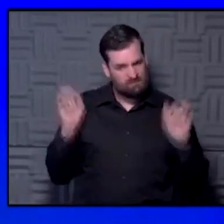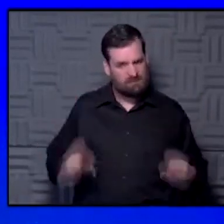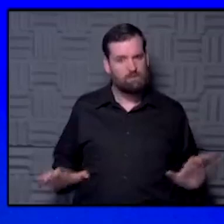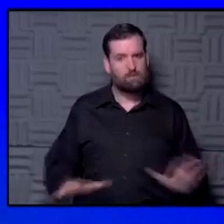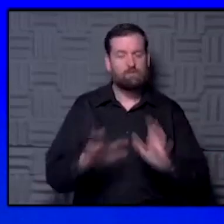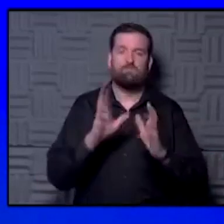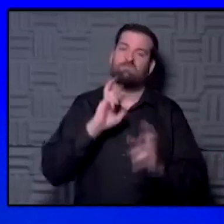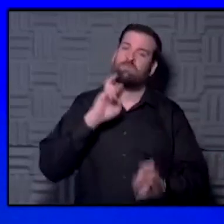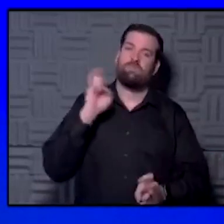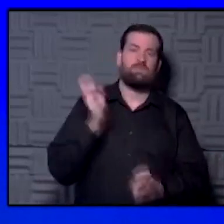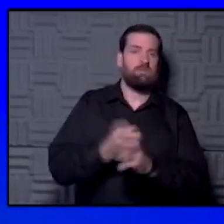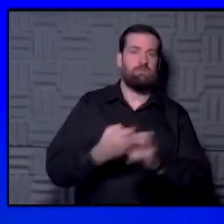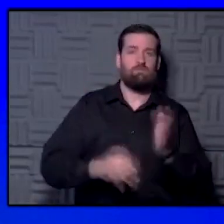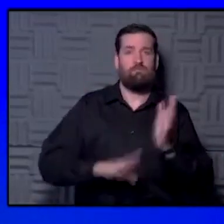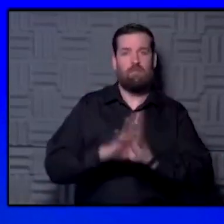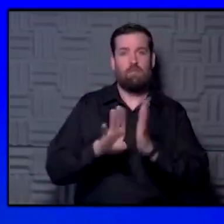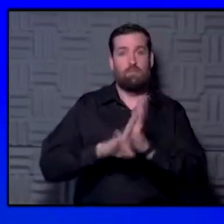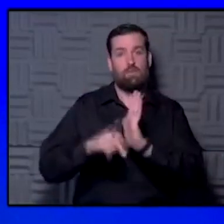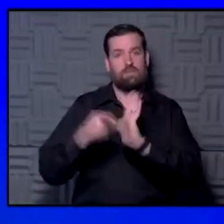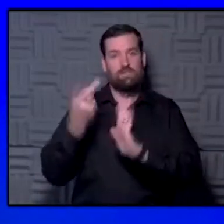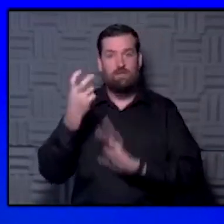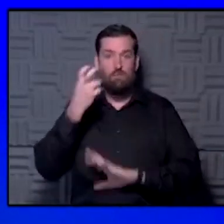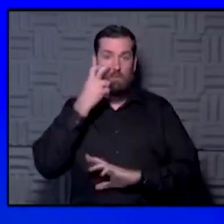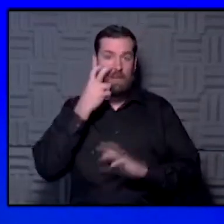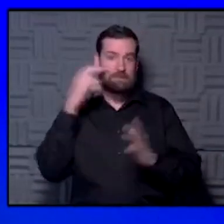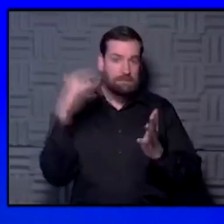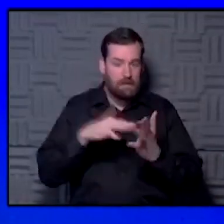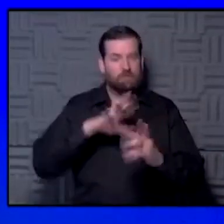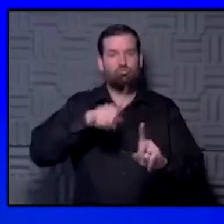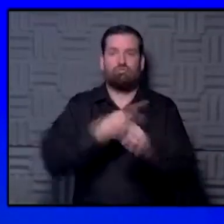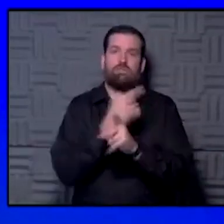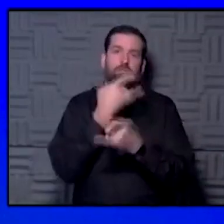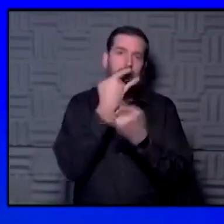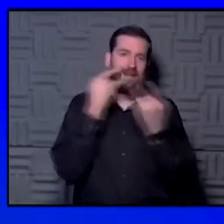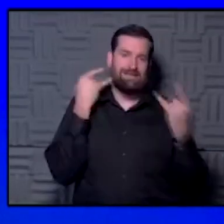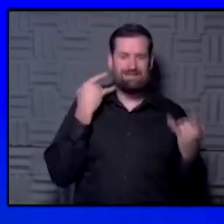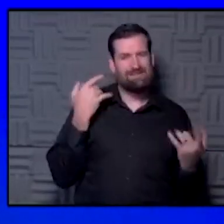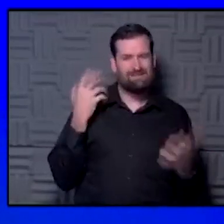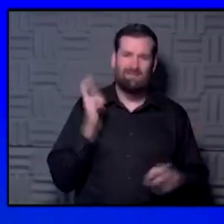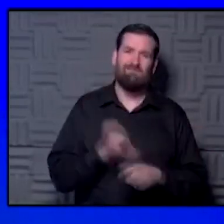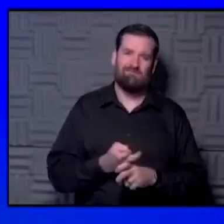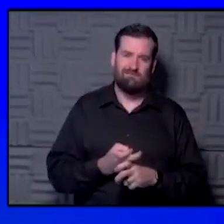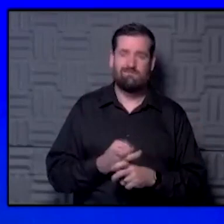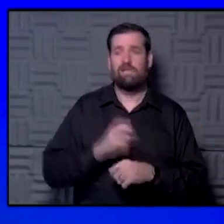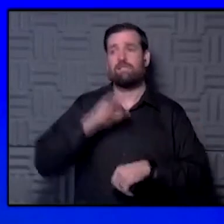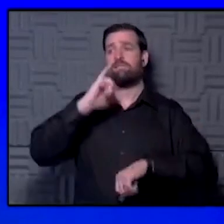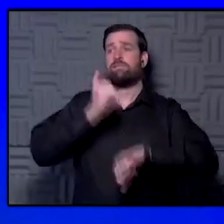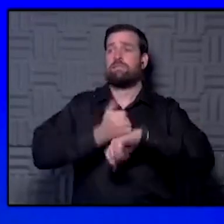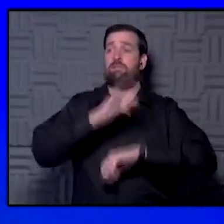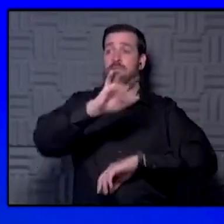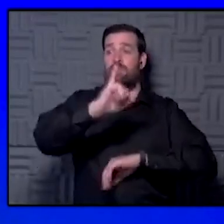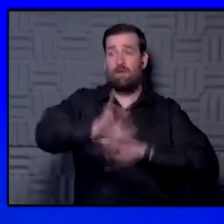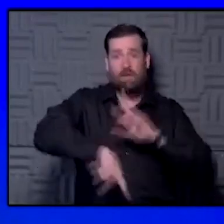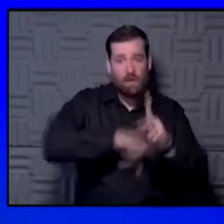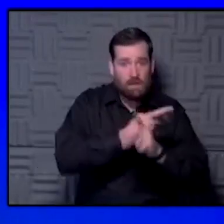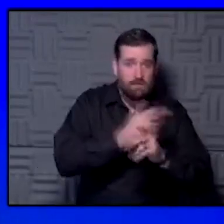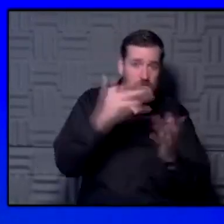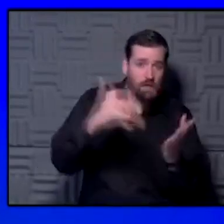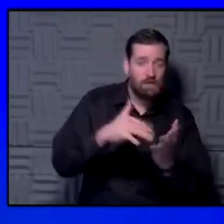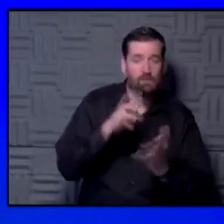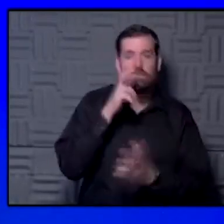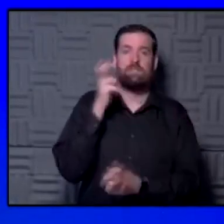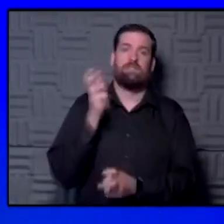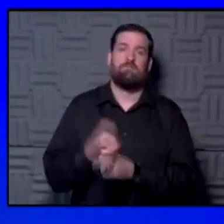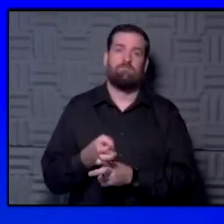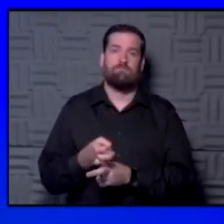be very hard to develop a double-blind study of just masking itself. So setting up a study like that is going to be very difficult